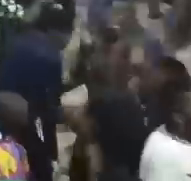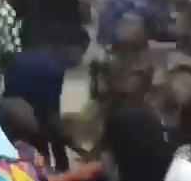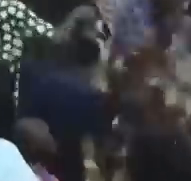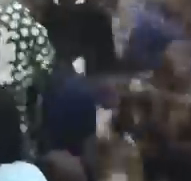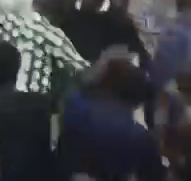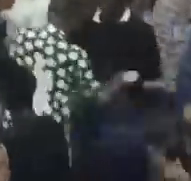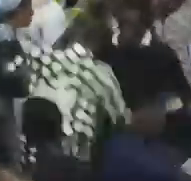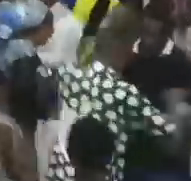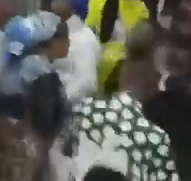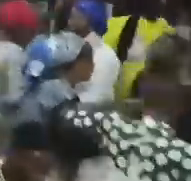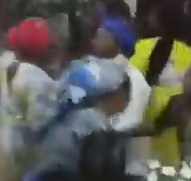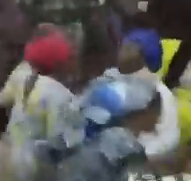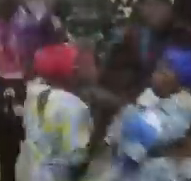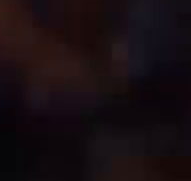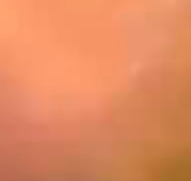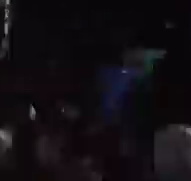your